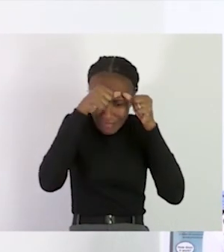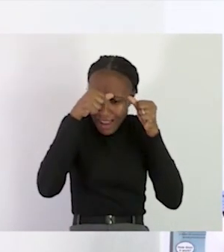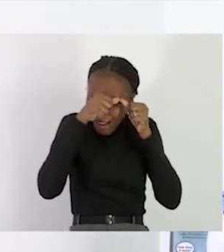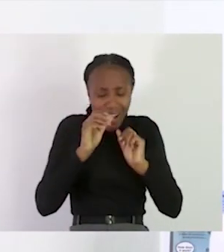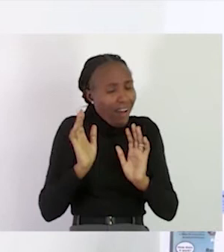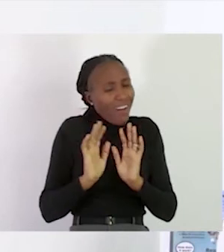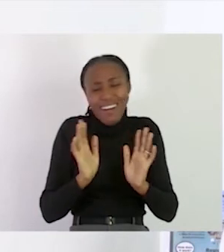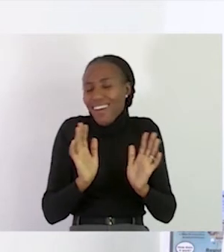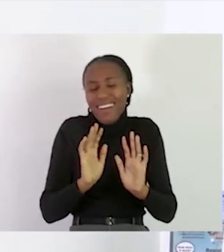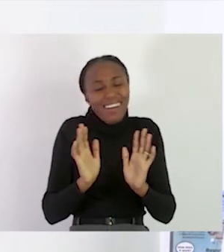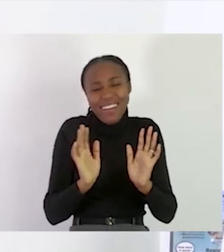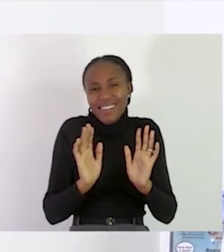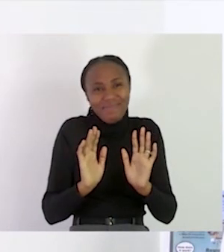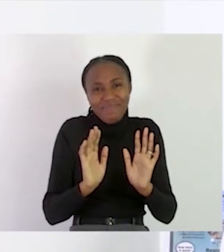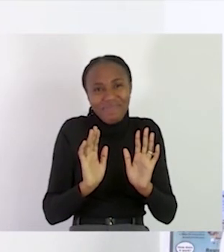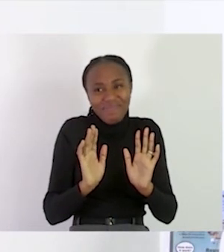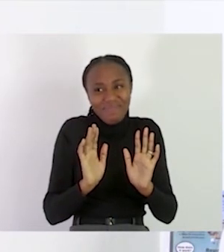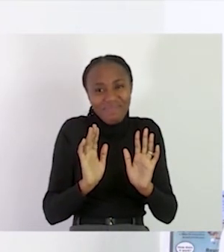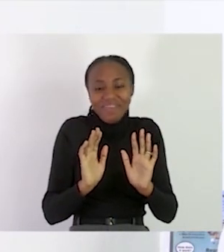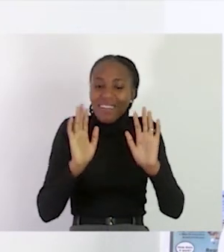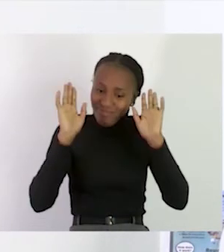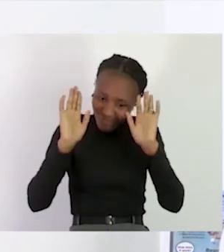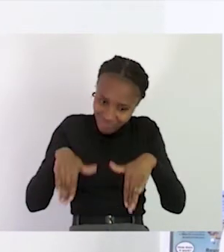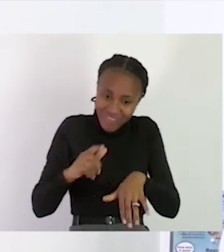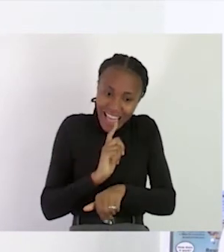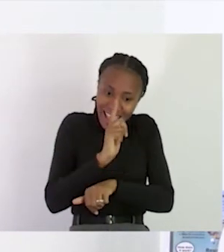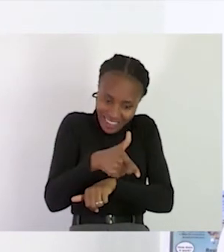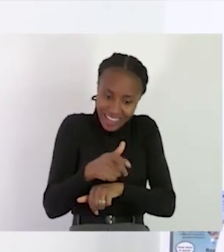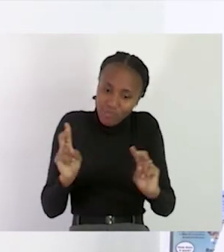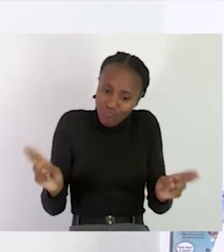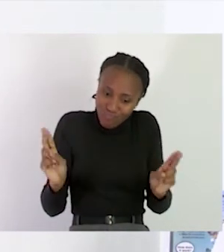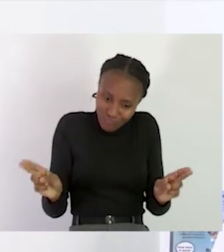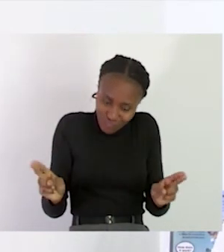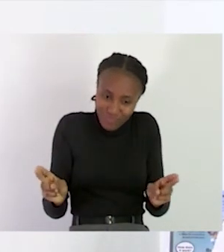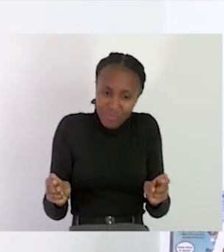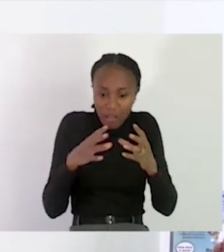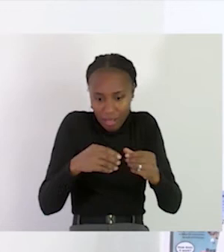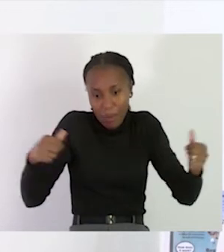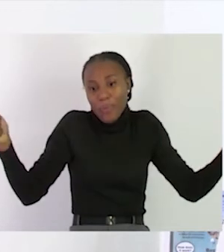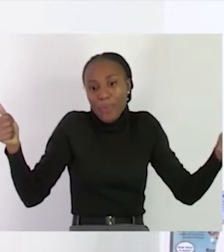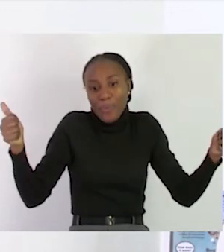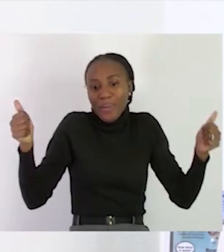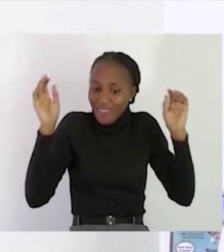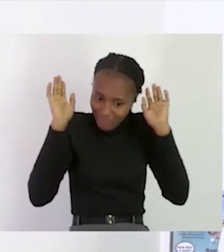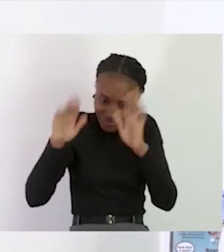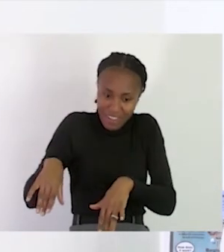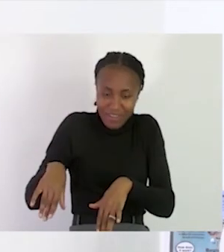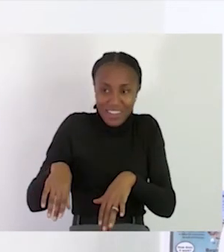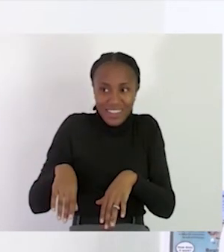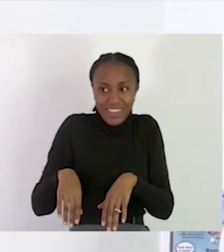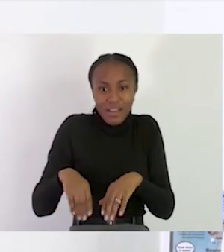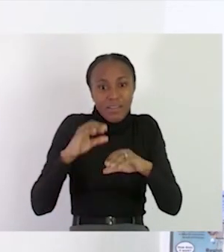things. And then they are not going to disappear. So when those pimples appear, just let them be. It's just a stage